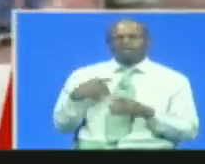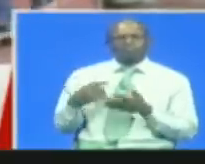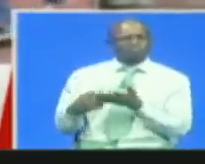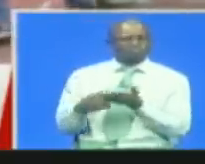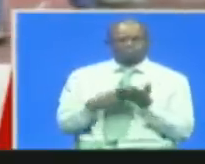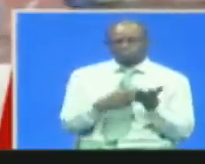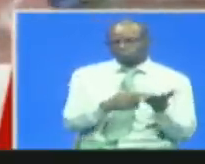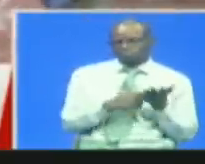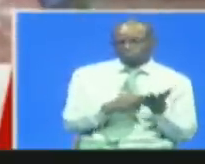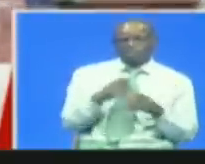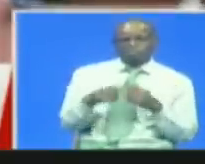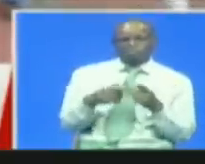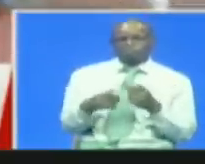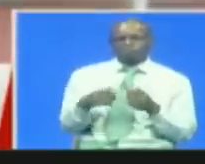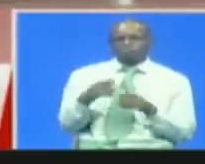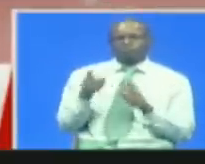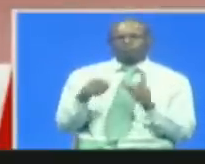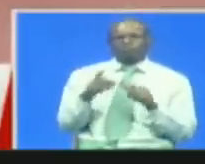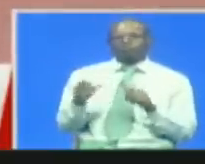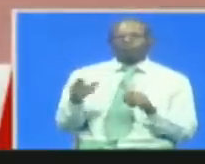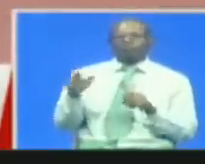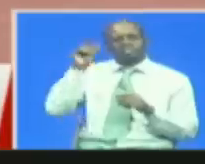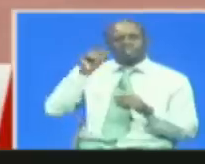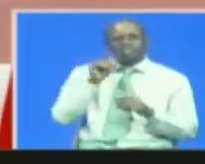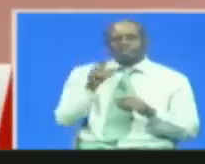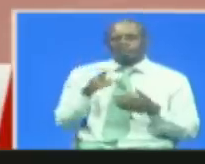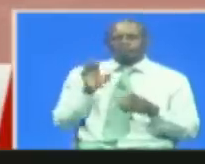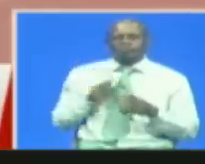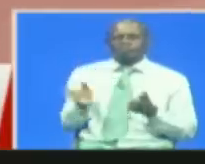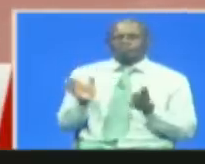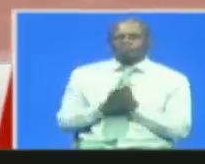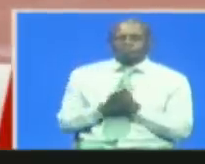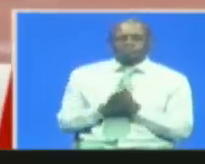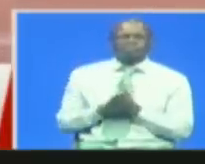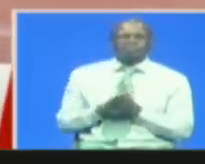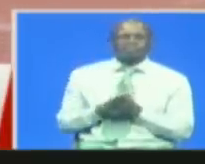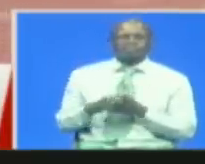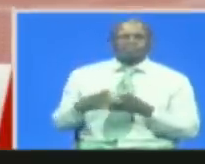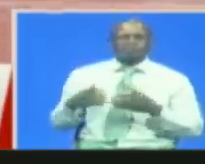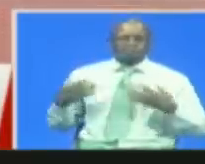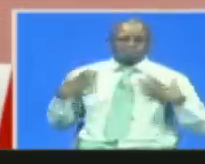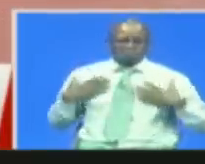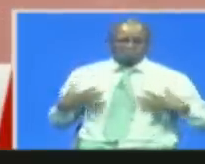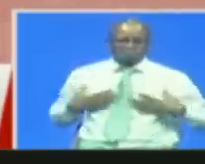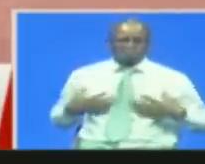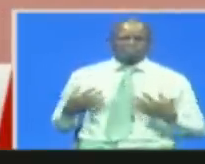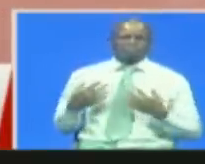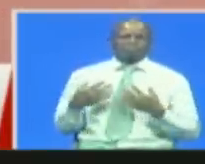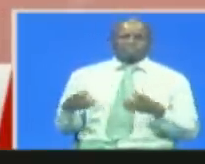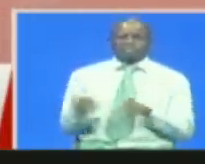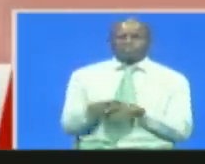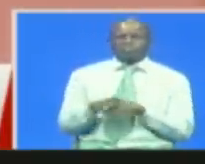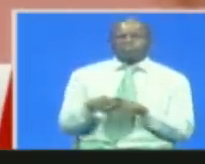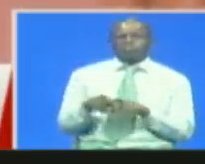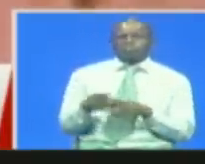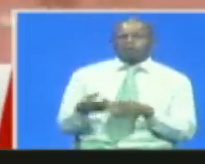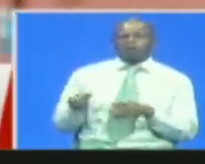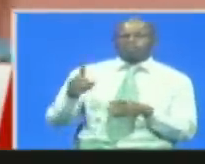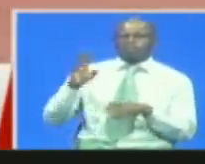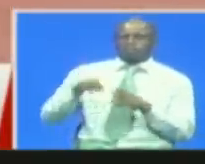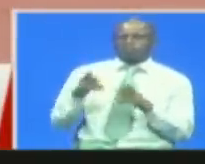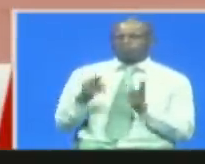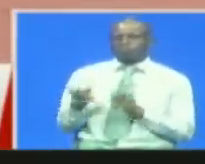of gender, women with elevated testosterone and physical advantage. However, her testosterone levels are not publicly